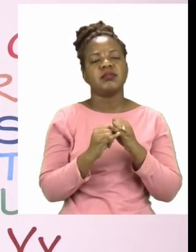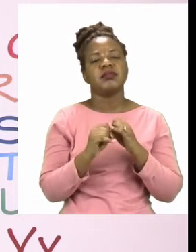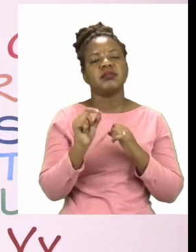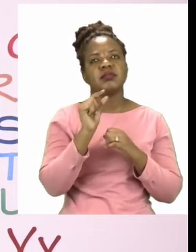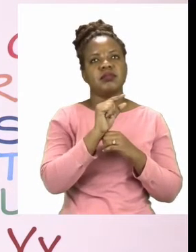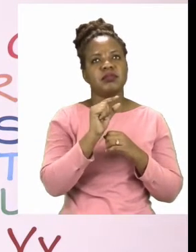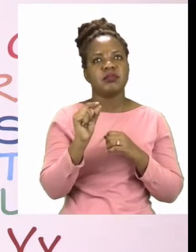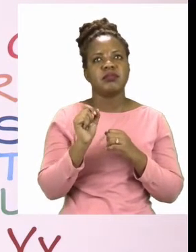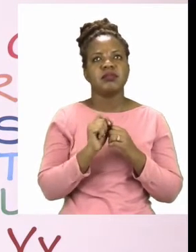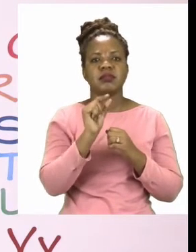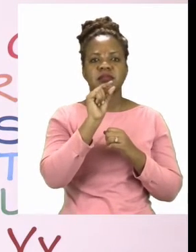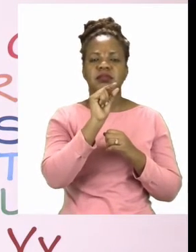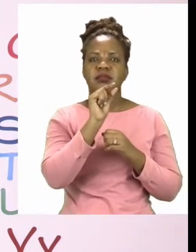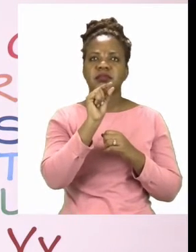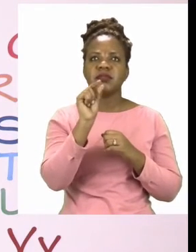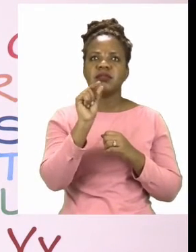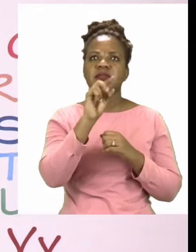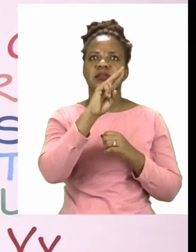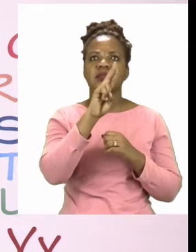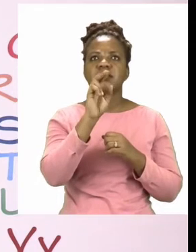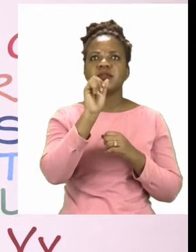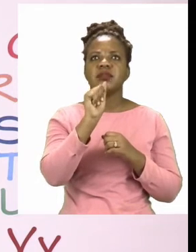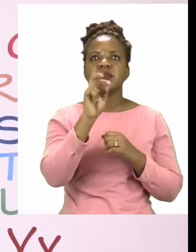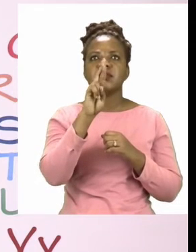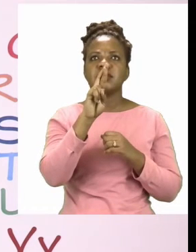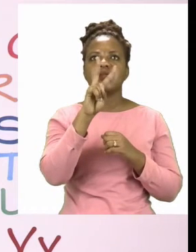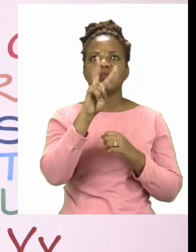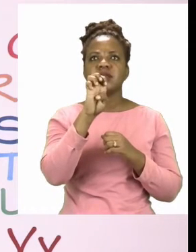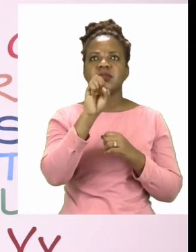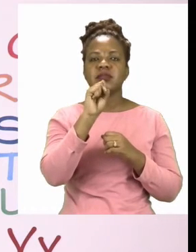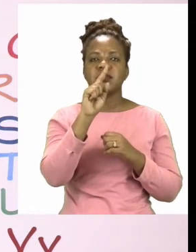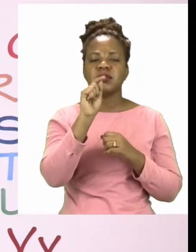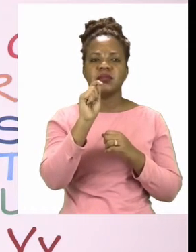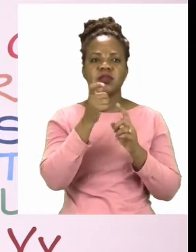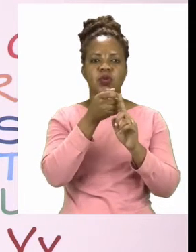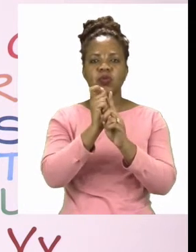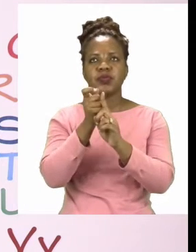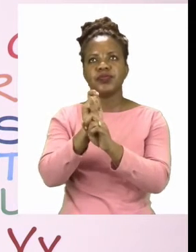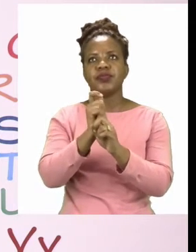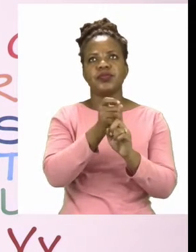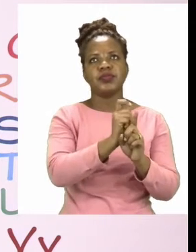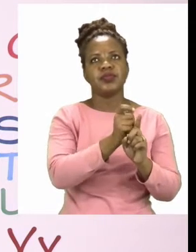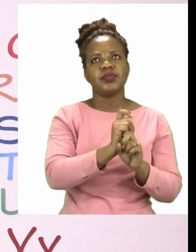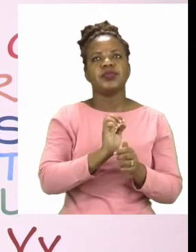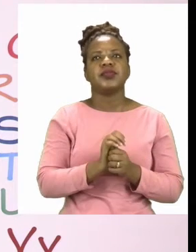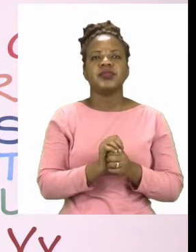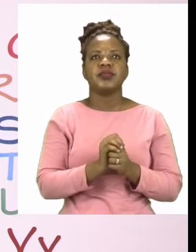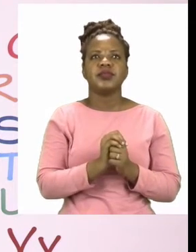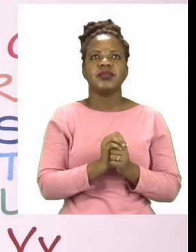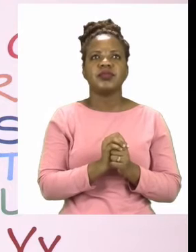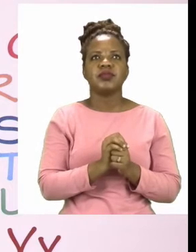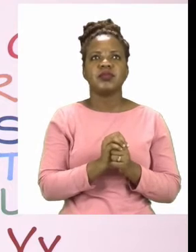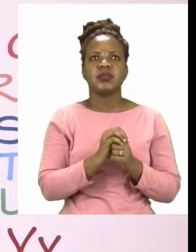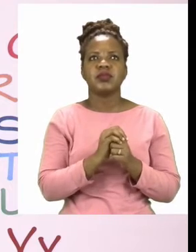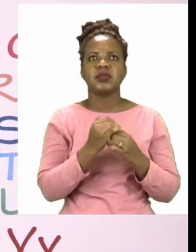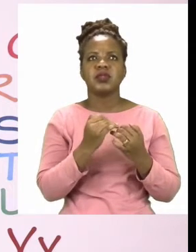together is the word harvest. So before we started going down